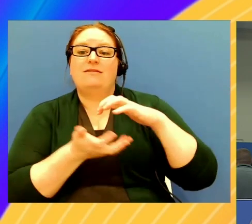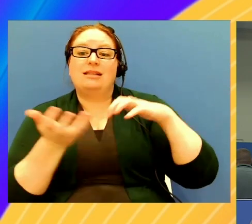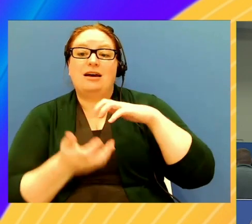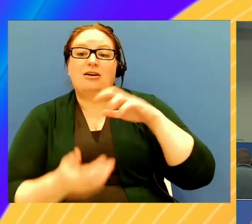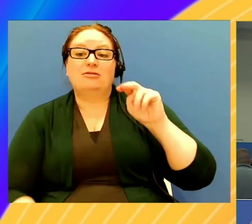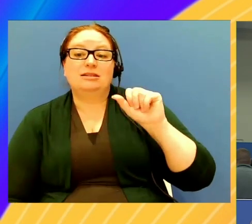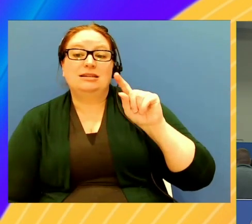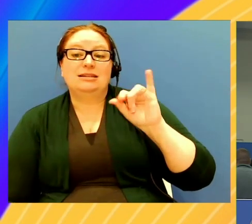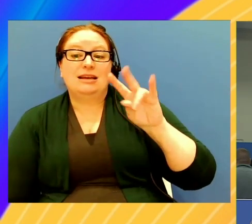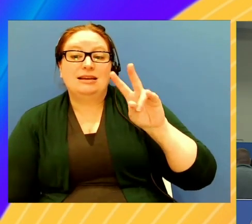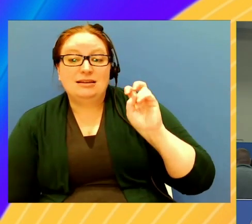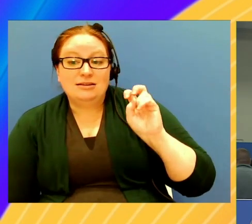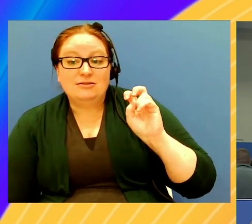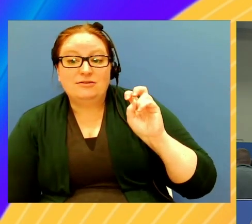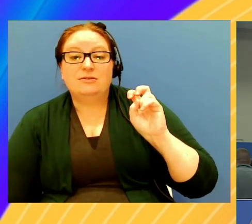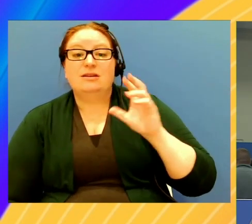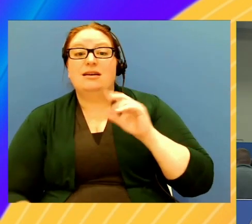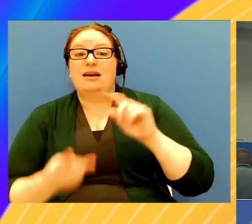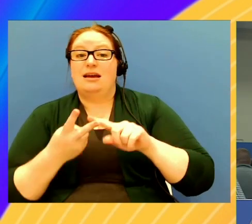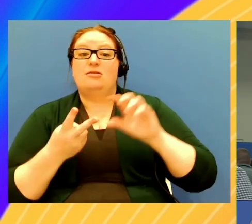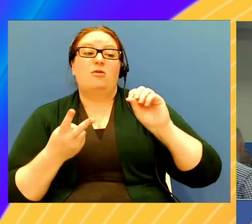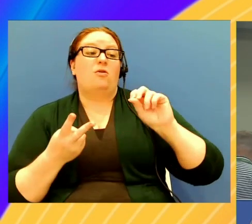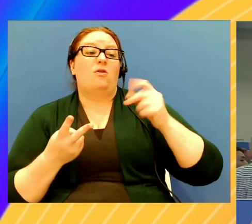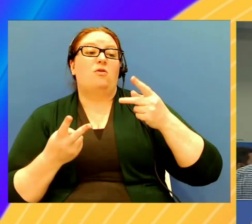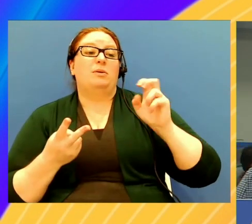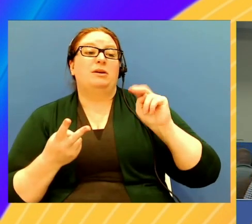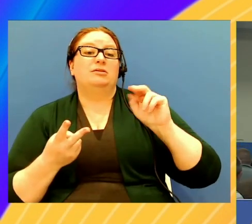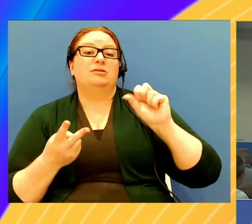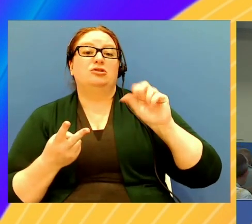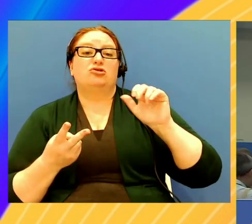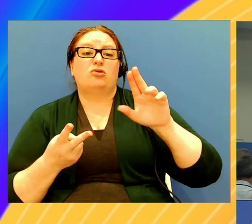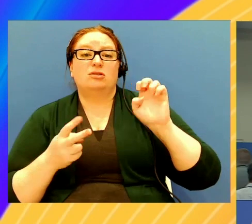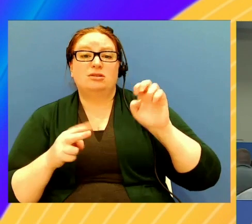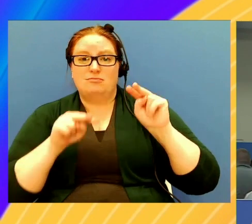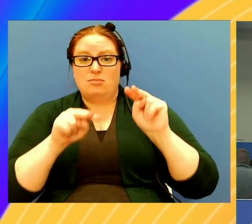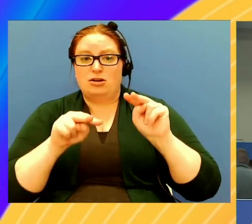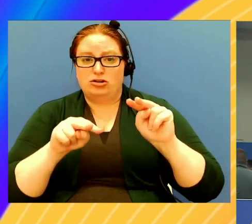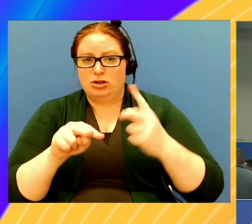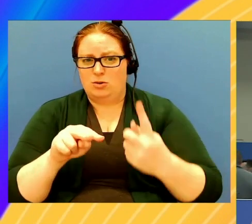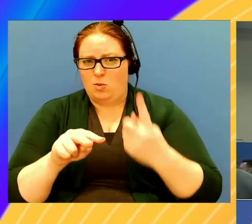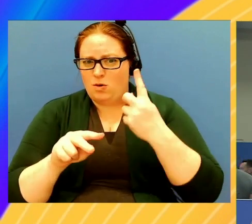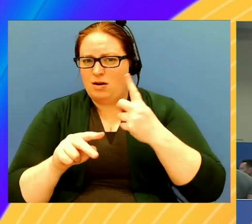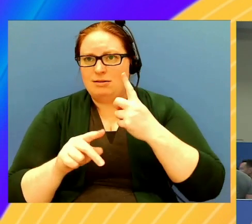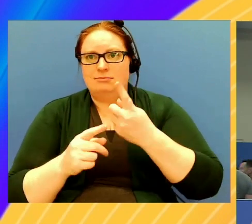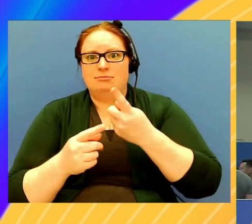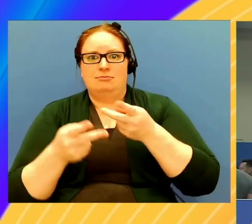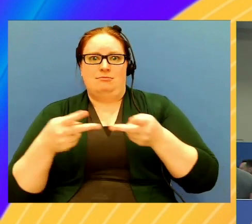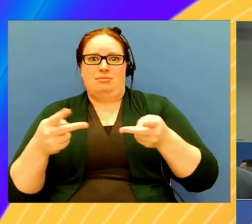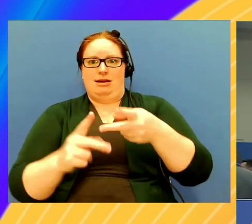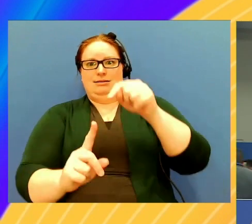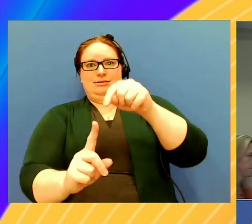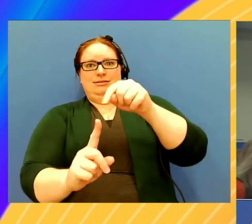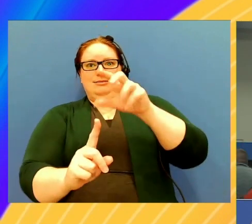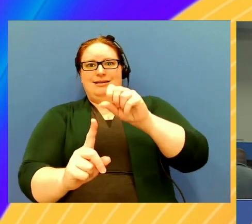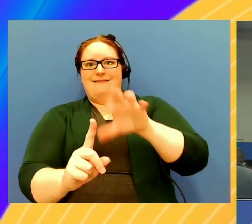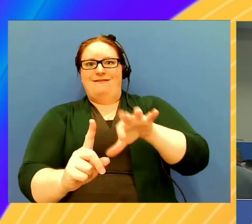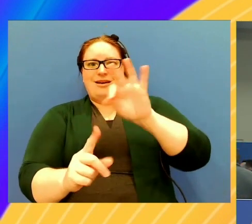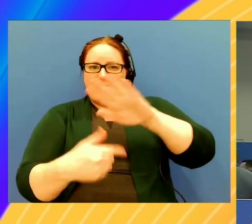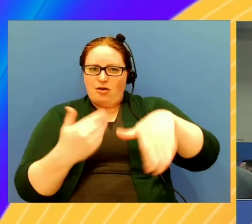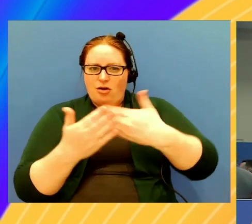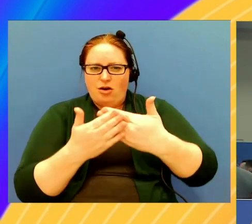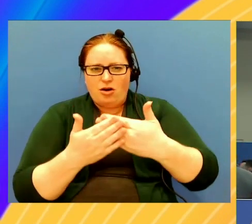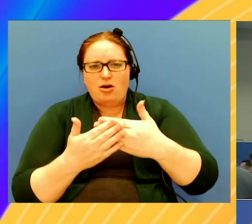Cloudwatch modules, as well as open source monitoring. So it's one single central place where you can find all these modules and get